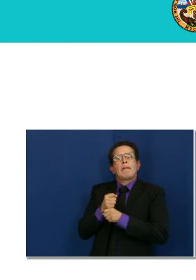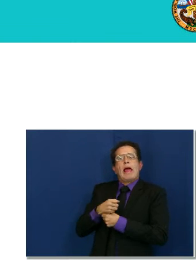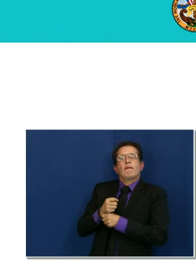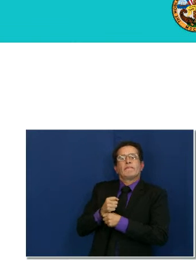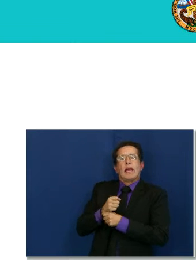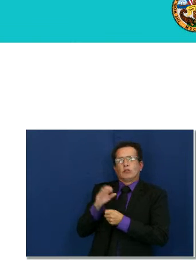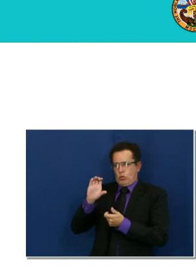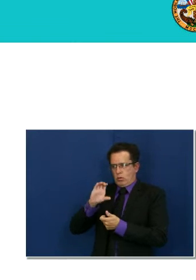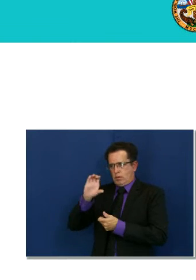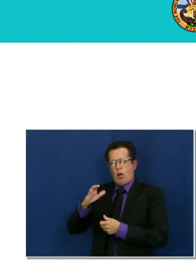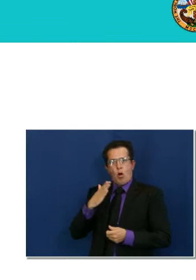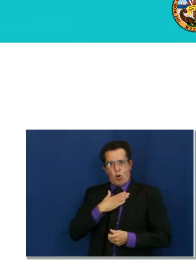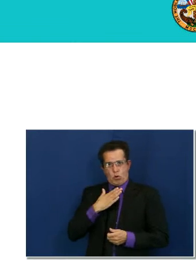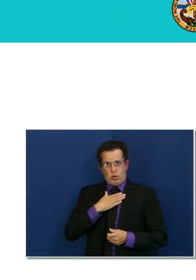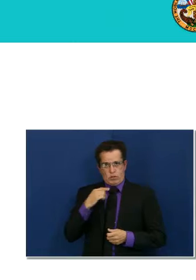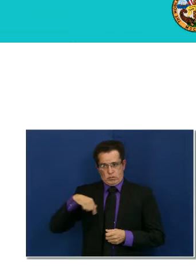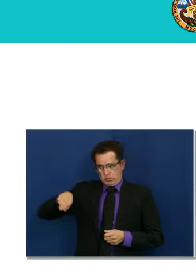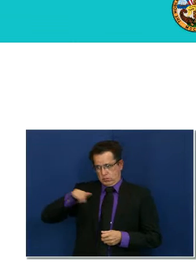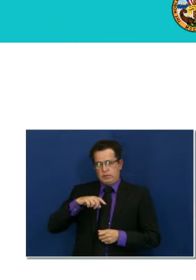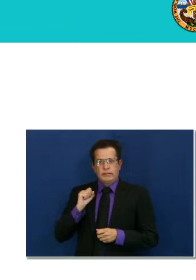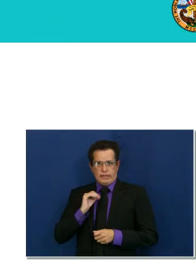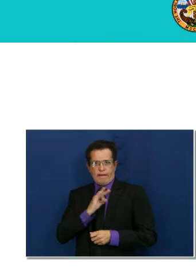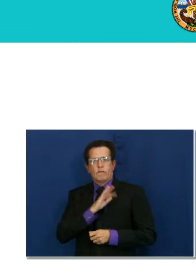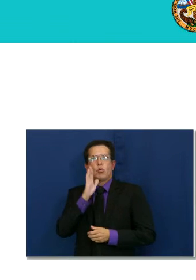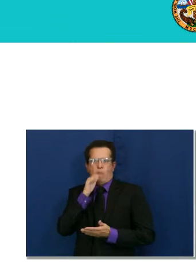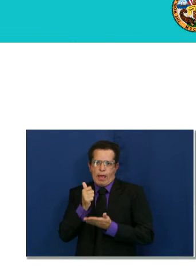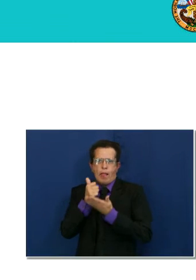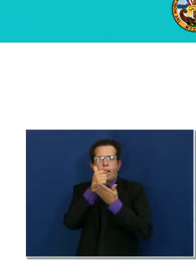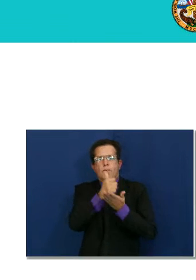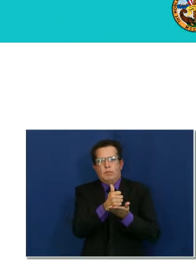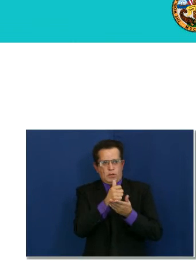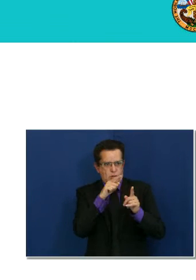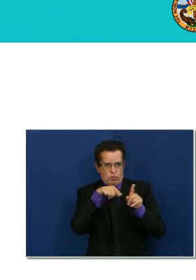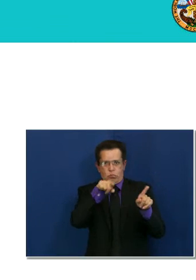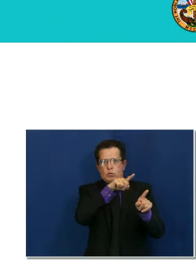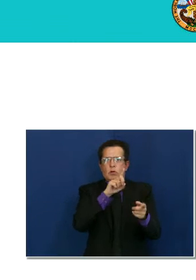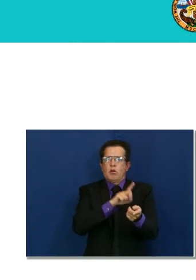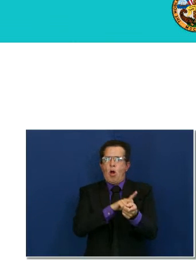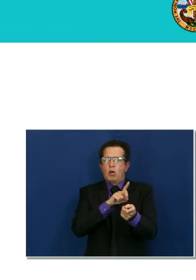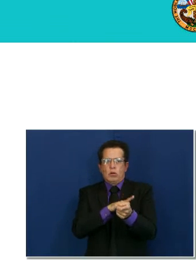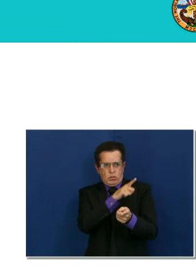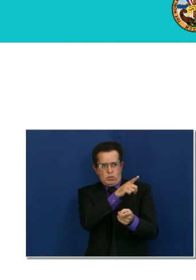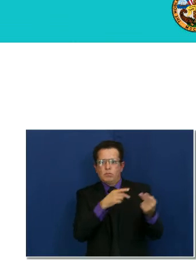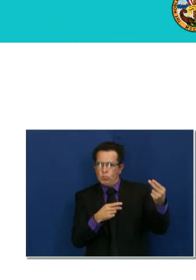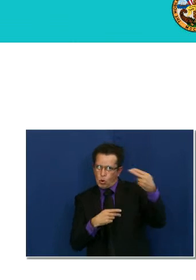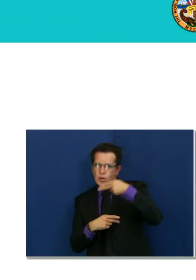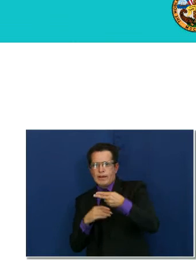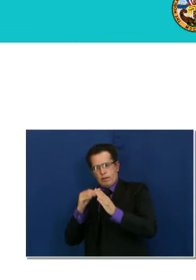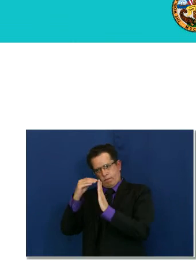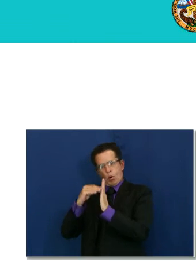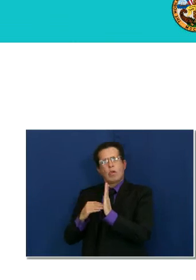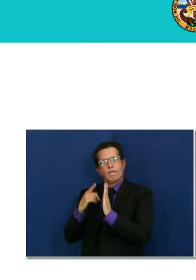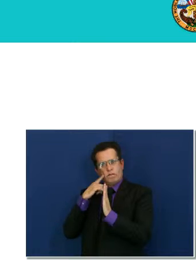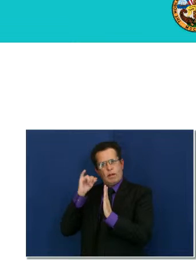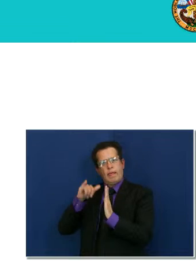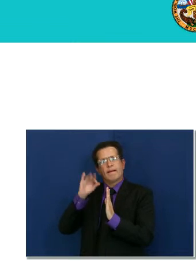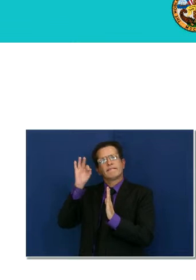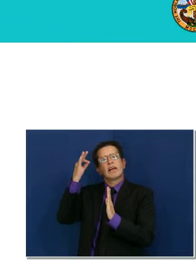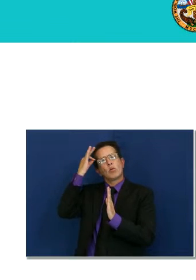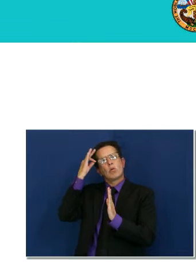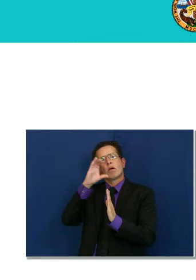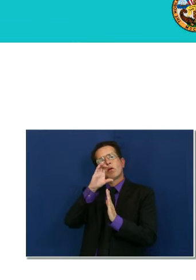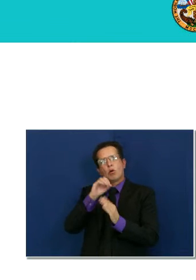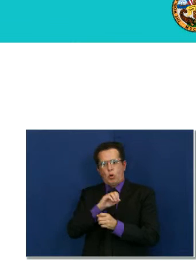Our staff helps healthcare systems enroll into the federal COVID